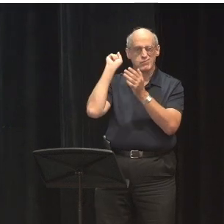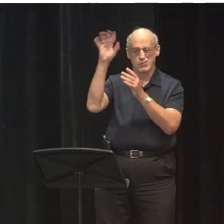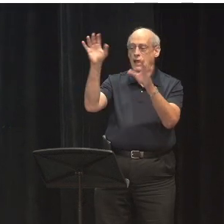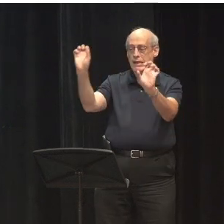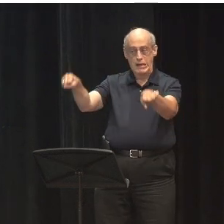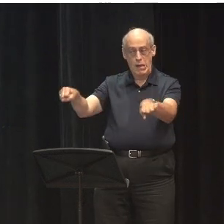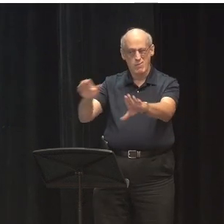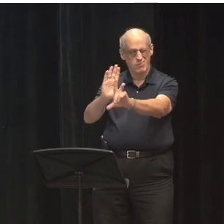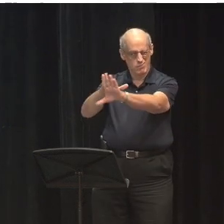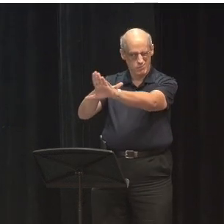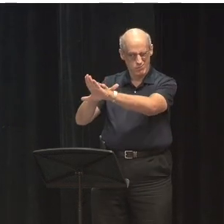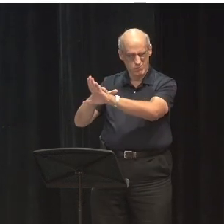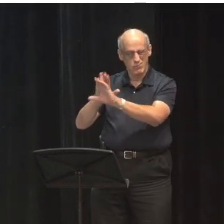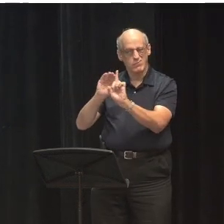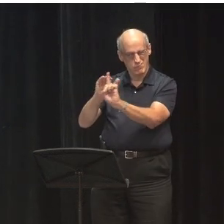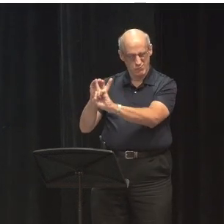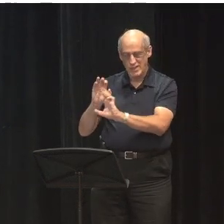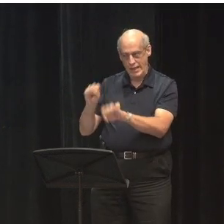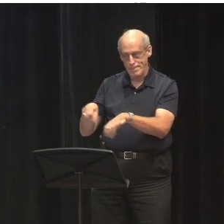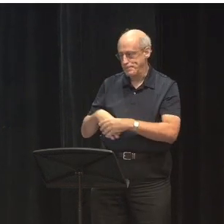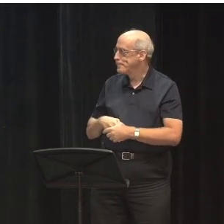Can I switch to the online?